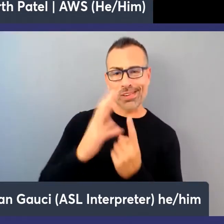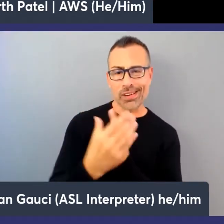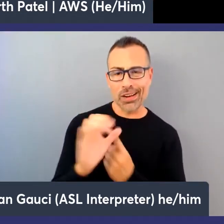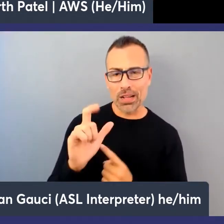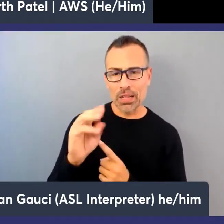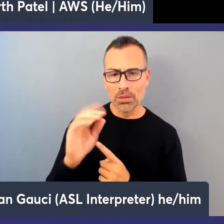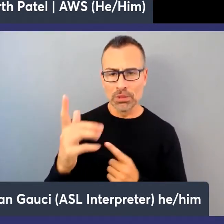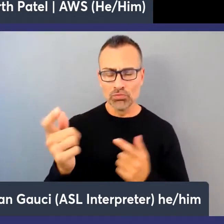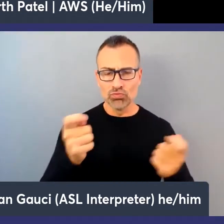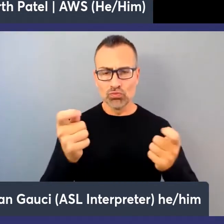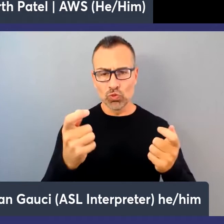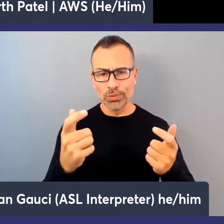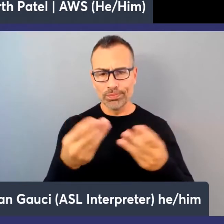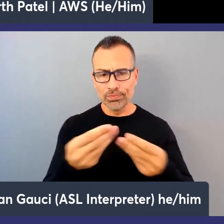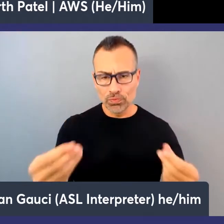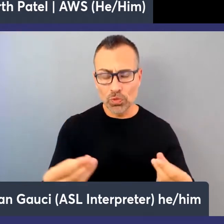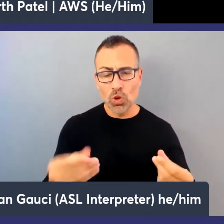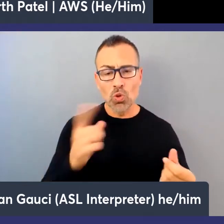this data.